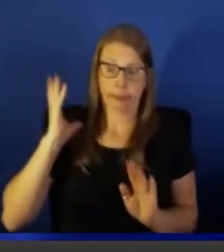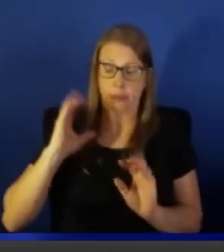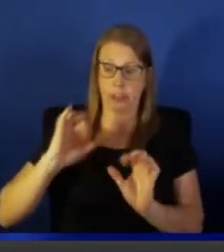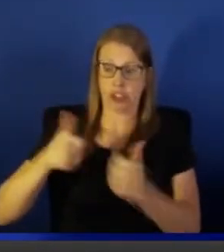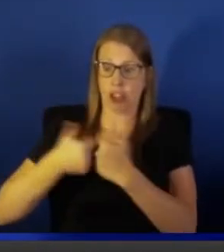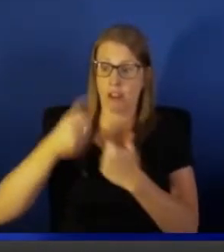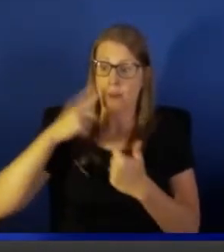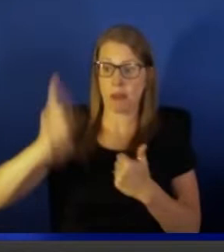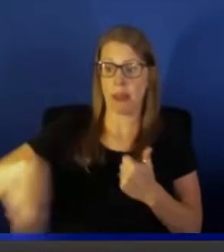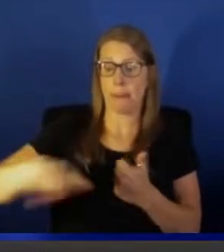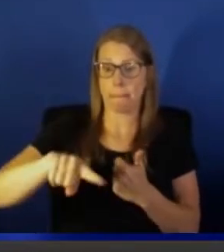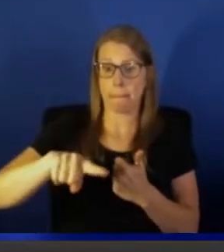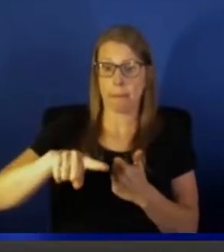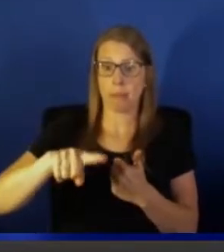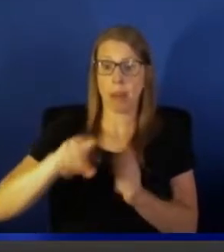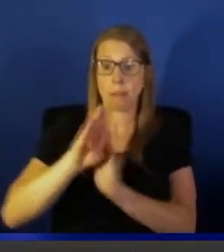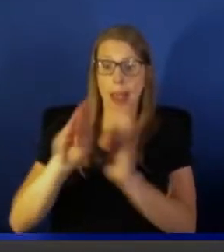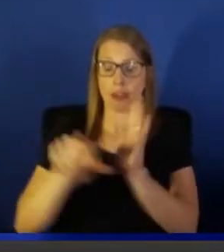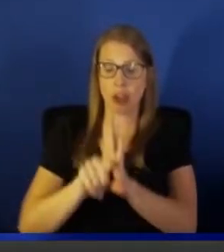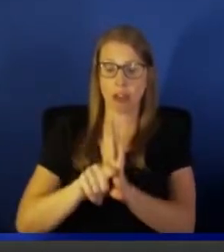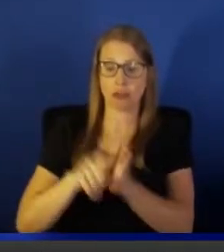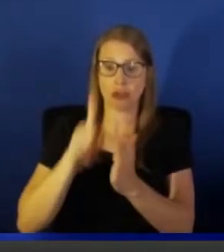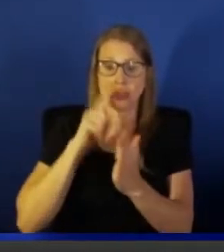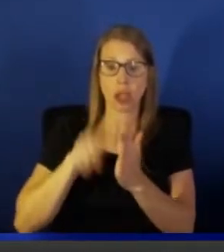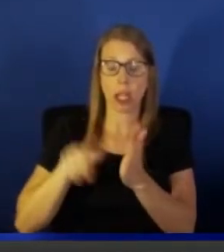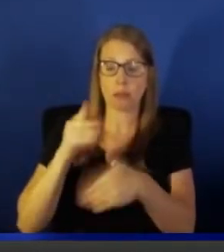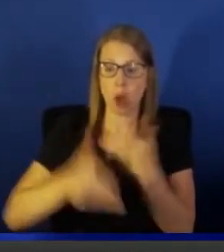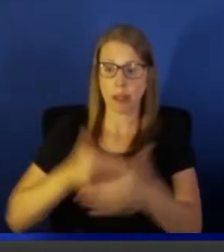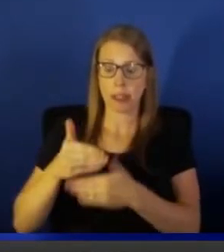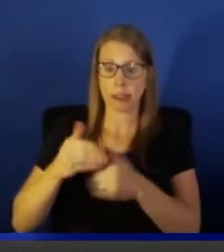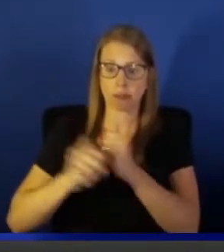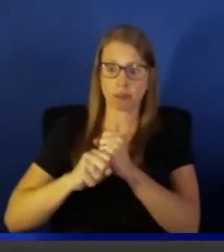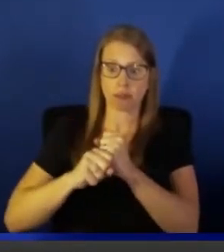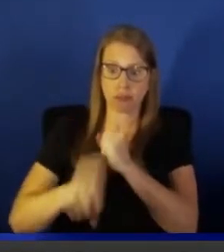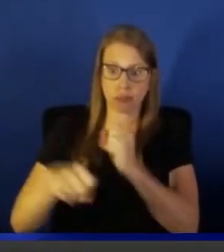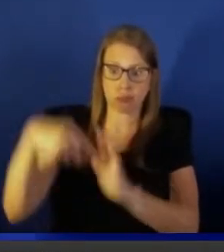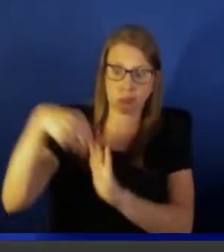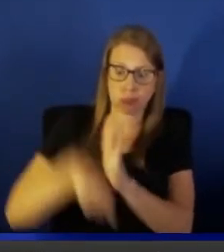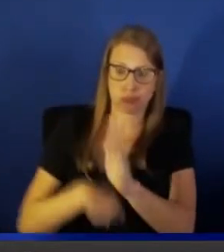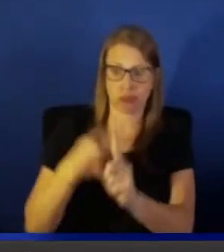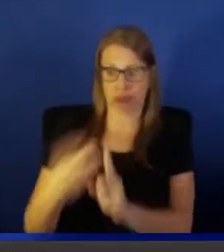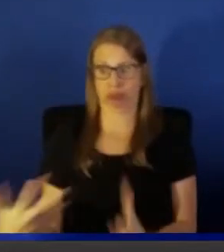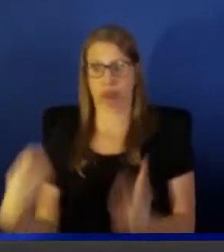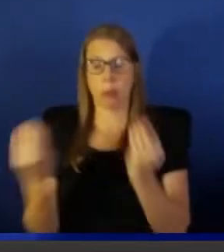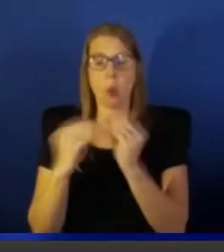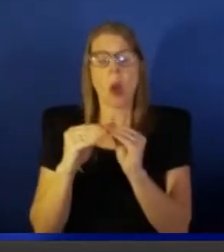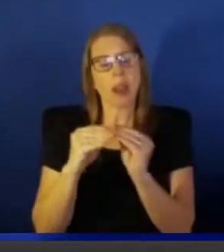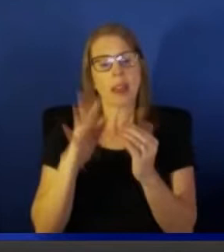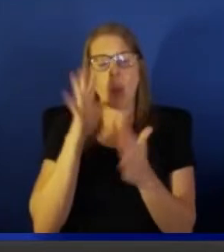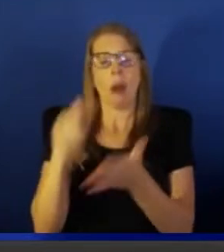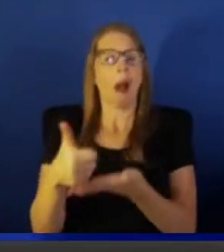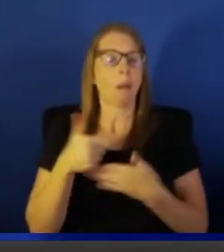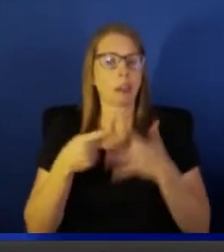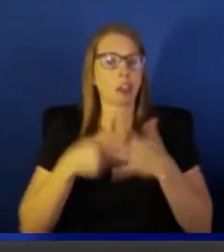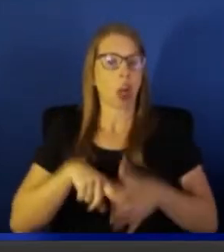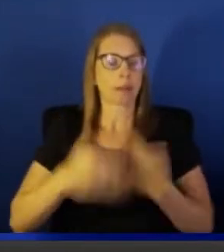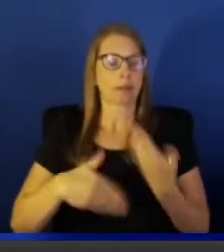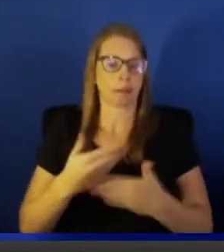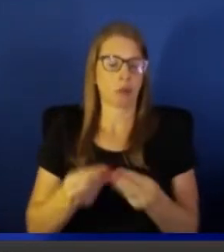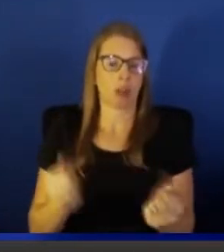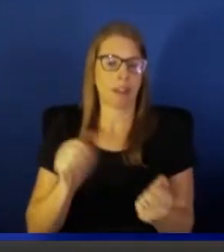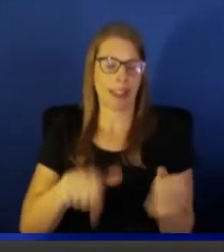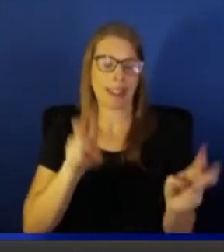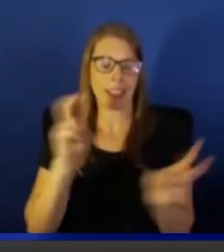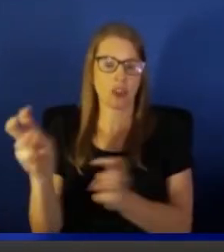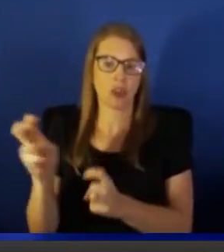that there's a longer background check process. It's those sorts of things that get us a start. There certainly is a law enforcement answer, and we work with them